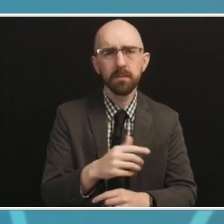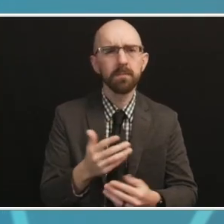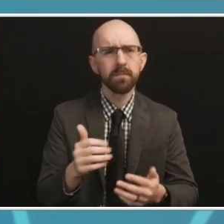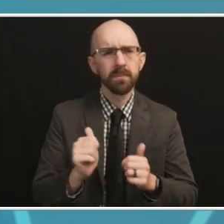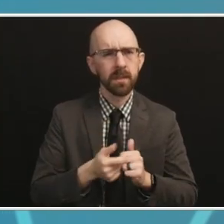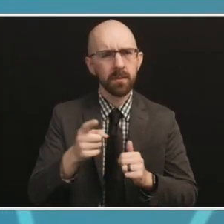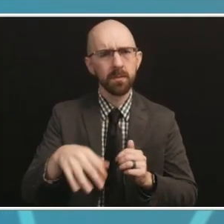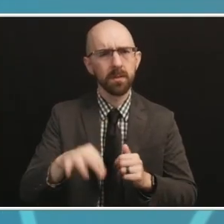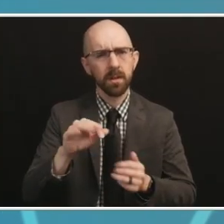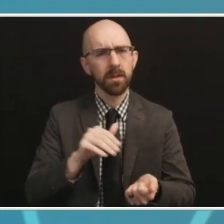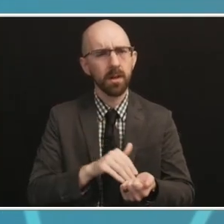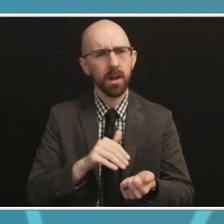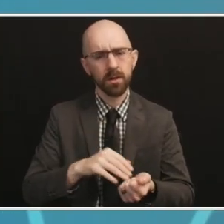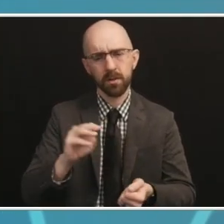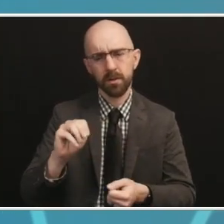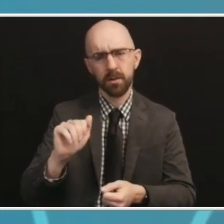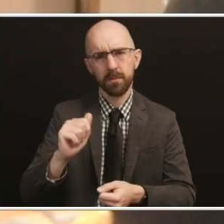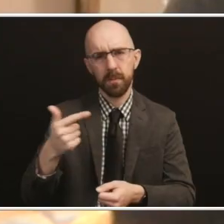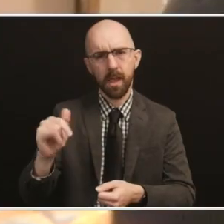Maggie Logan and her team?